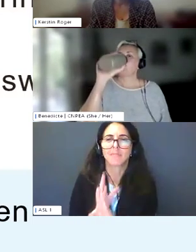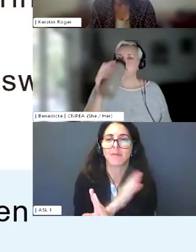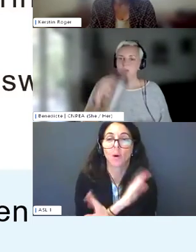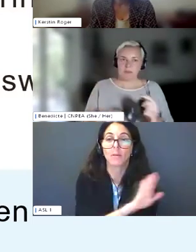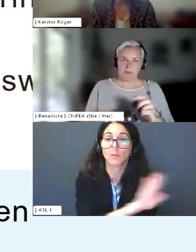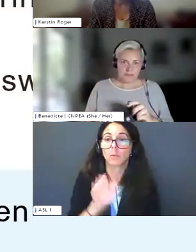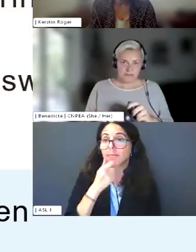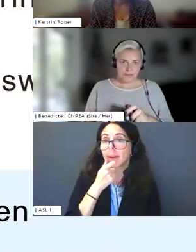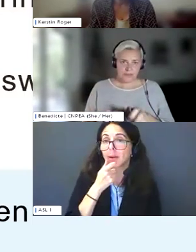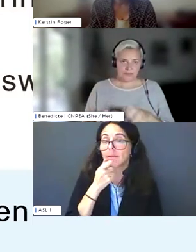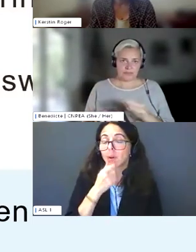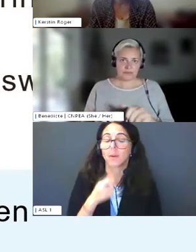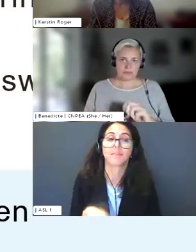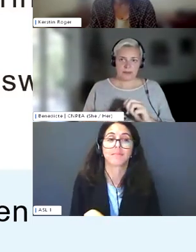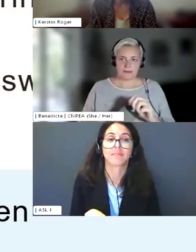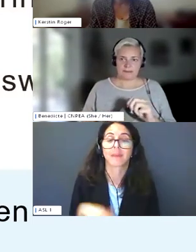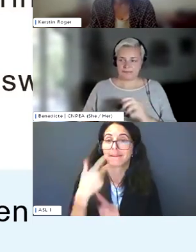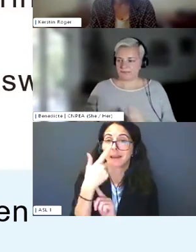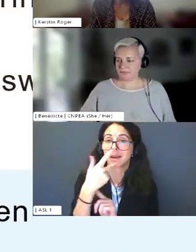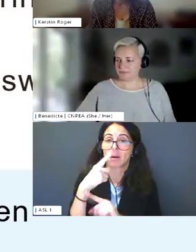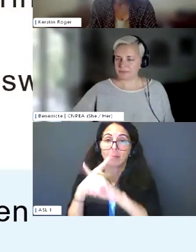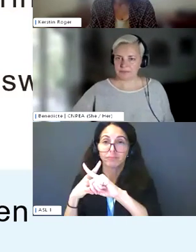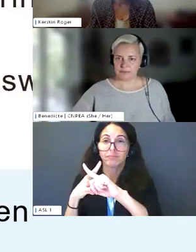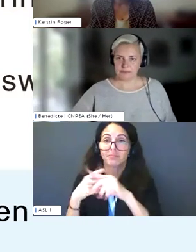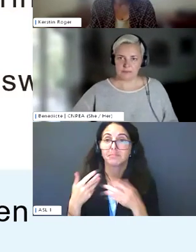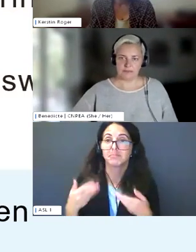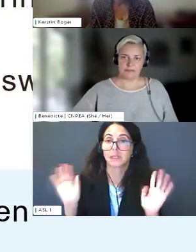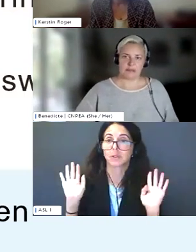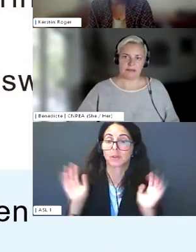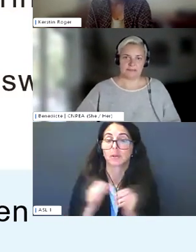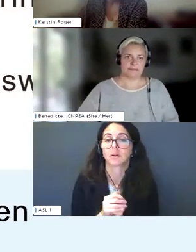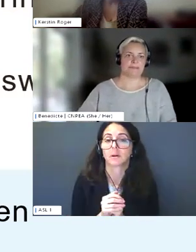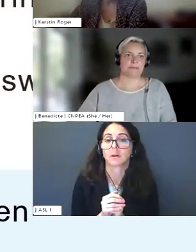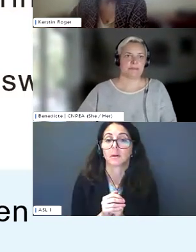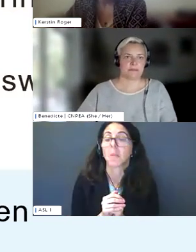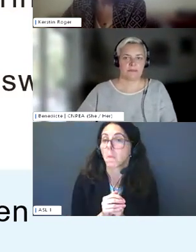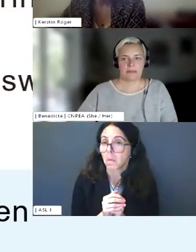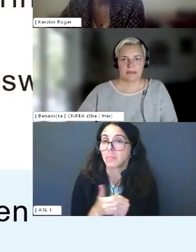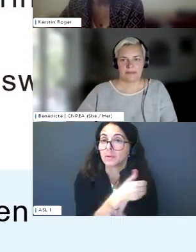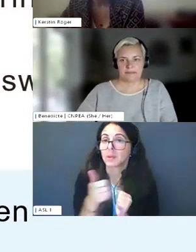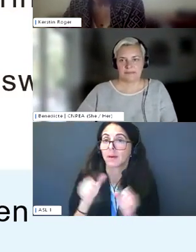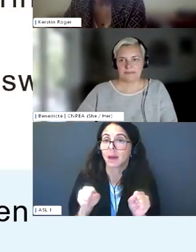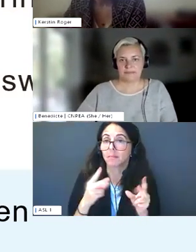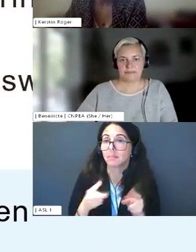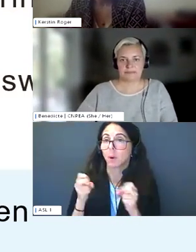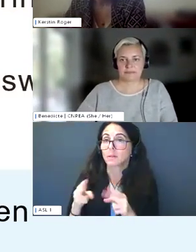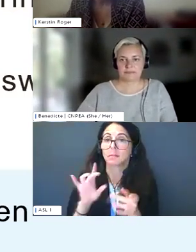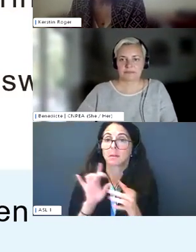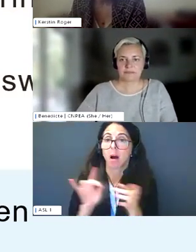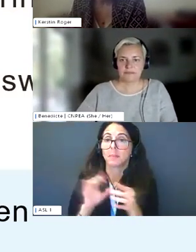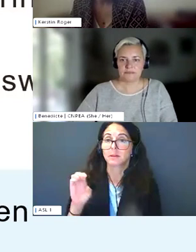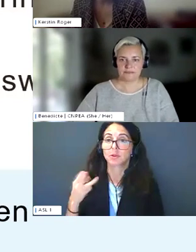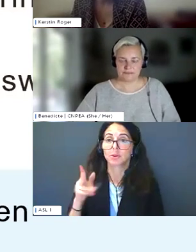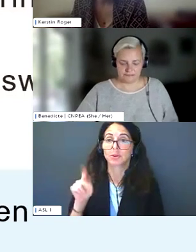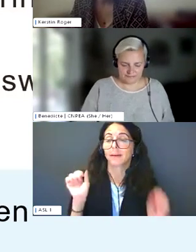and video has been turned off. I mentioned you can post comments during the session in the chat box. This is a